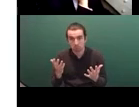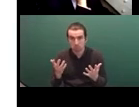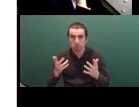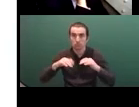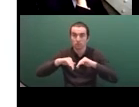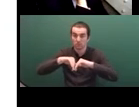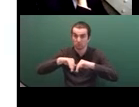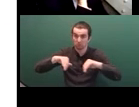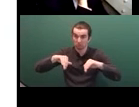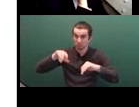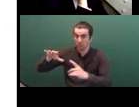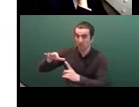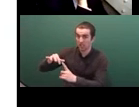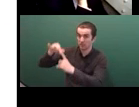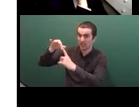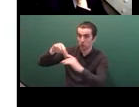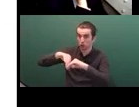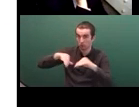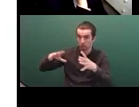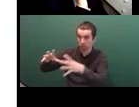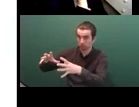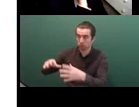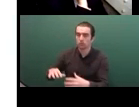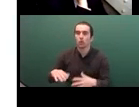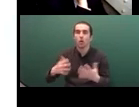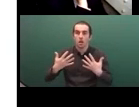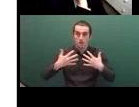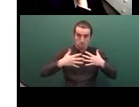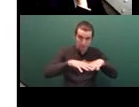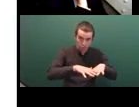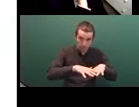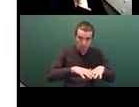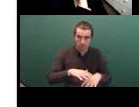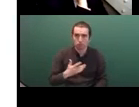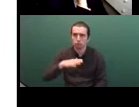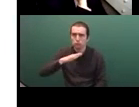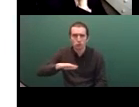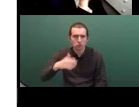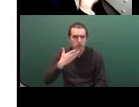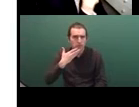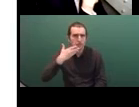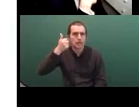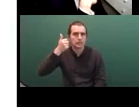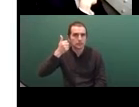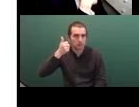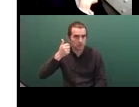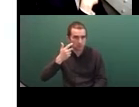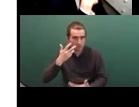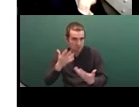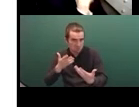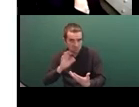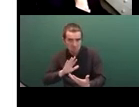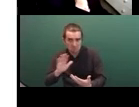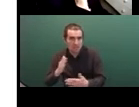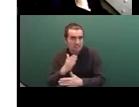found. Their inclusion has a neutral impact on the non-disabled children, but in a quarter of studies, it actually had a